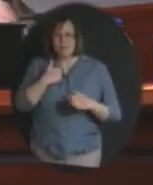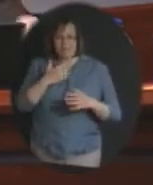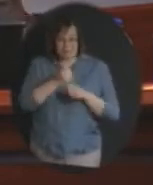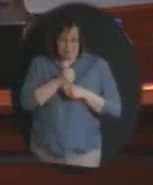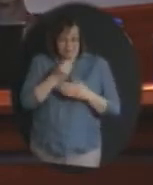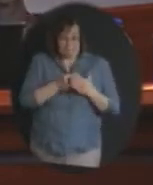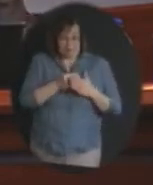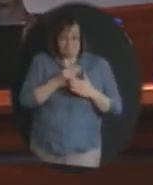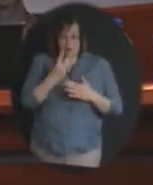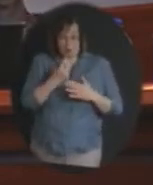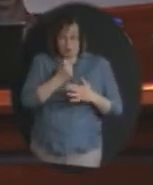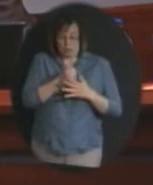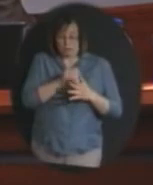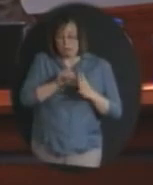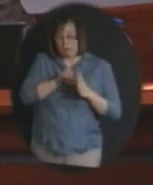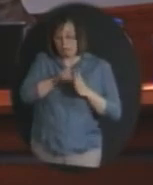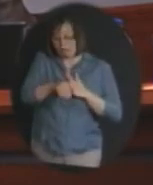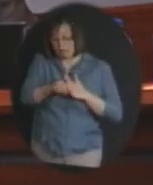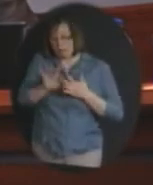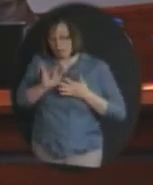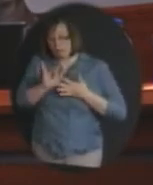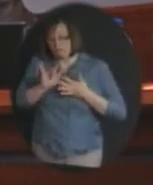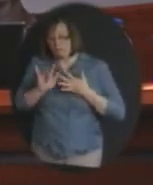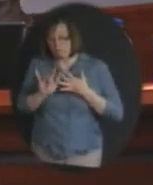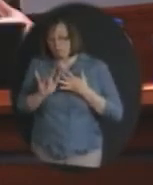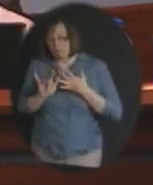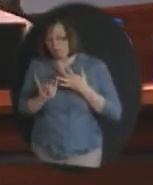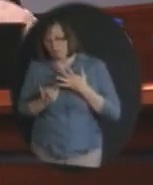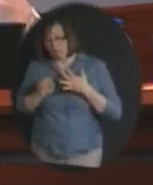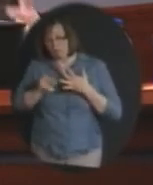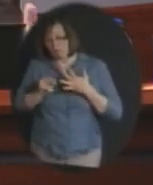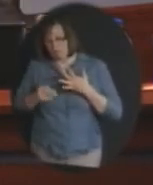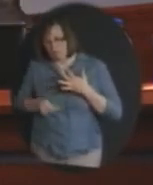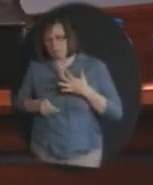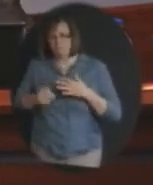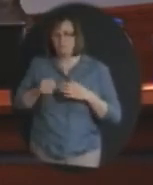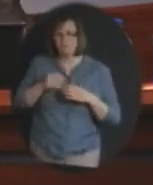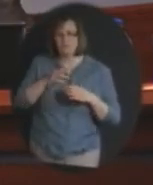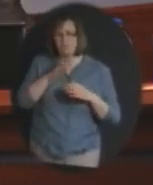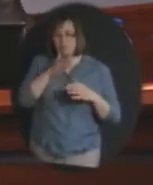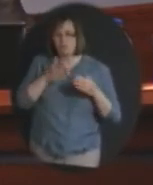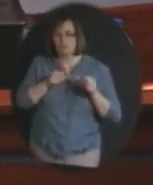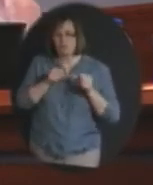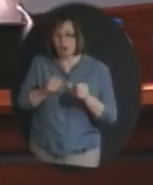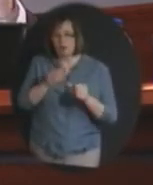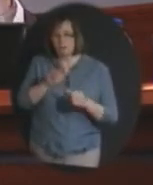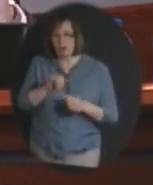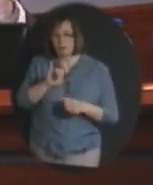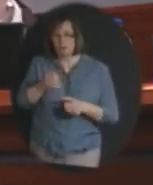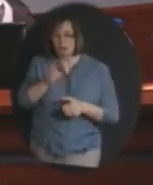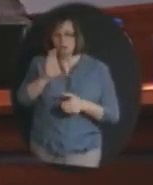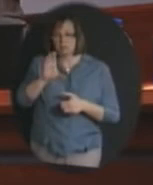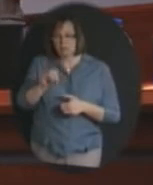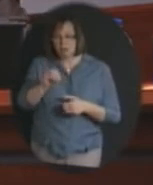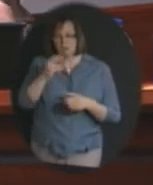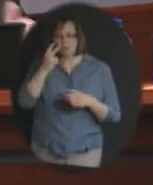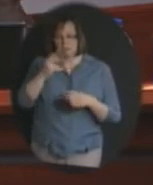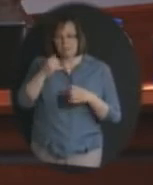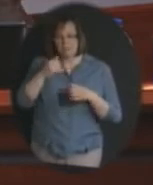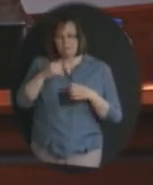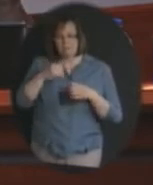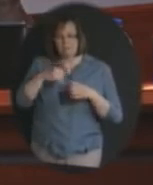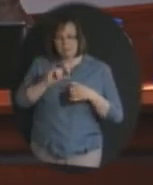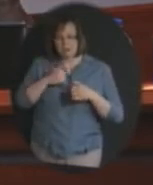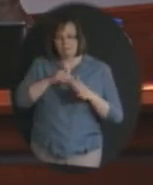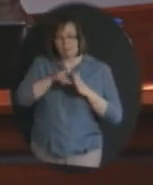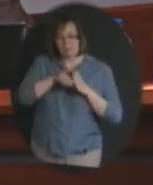it declines by 25% each year. A bill was carried by Johnson County legislators to see if we could still have that decline but not